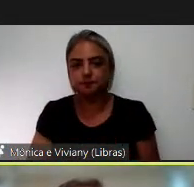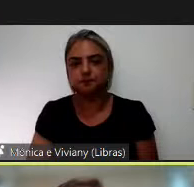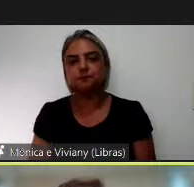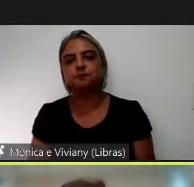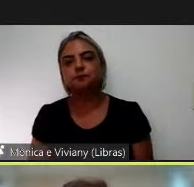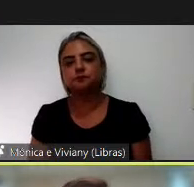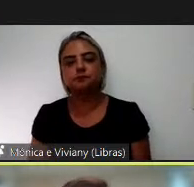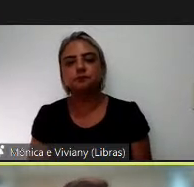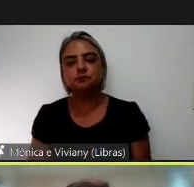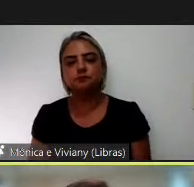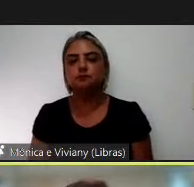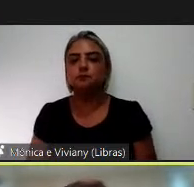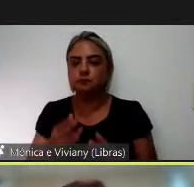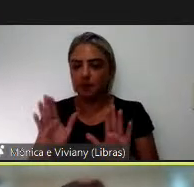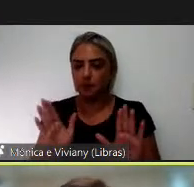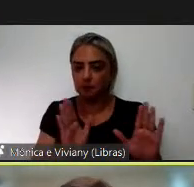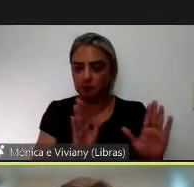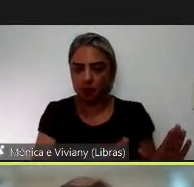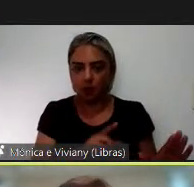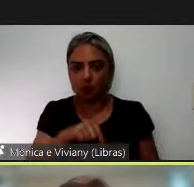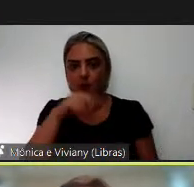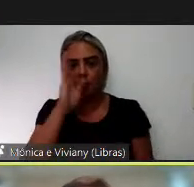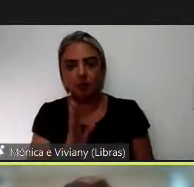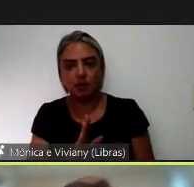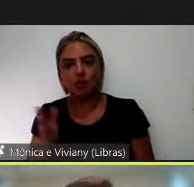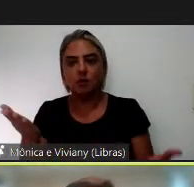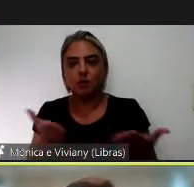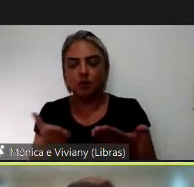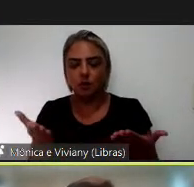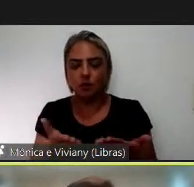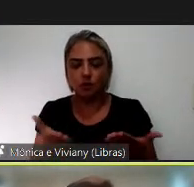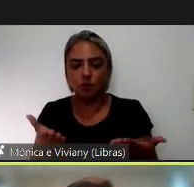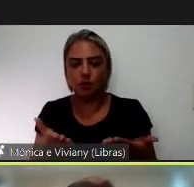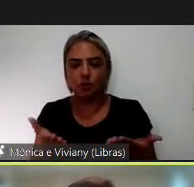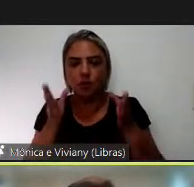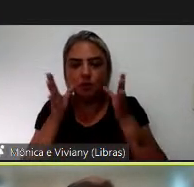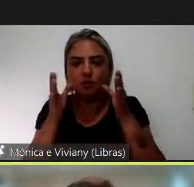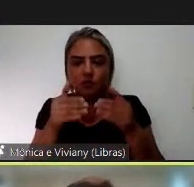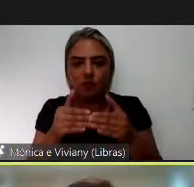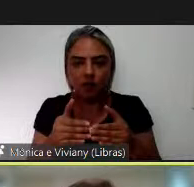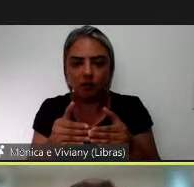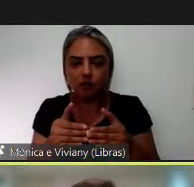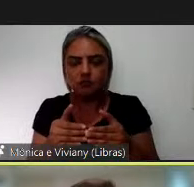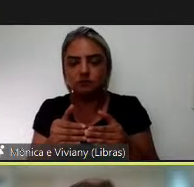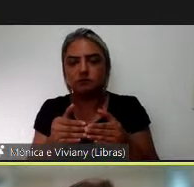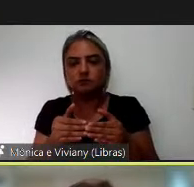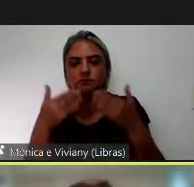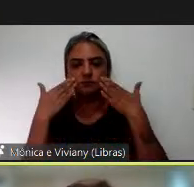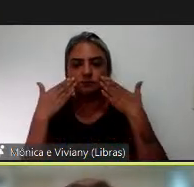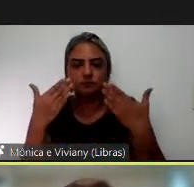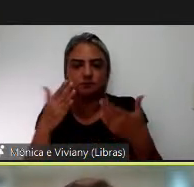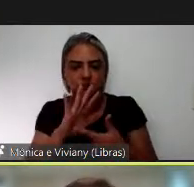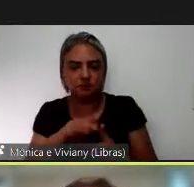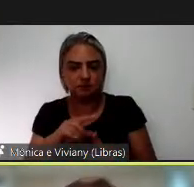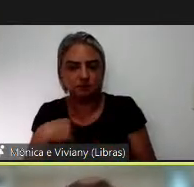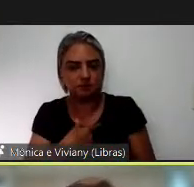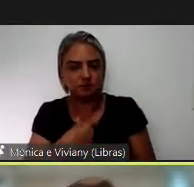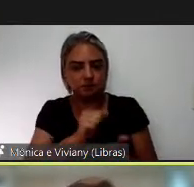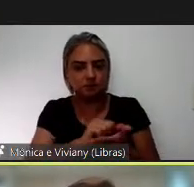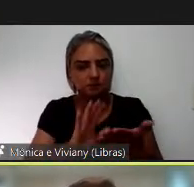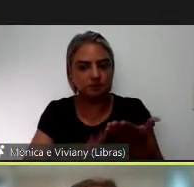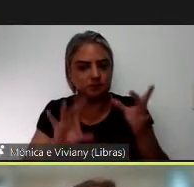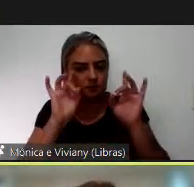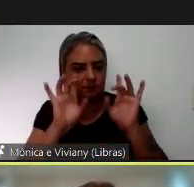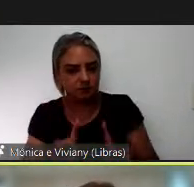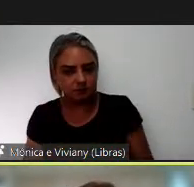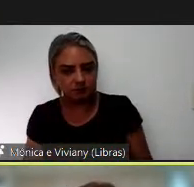care. So beyond that, in Brazil, we have to focus on the